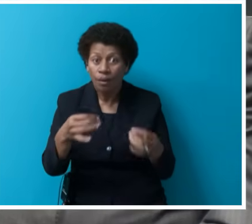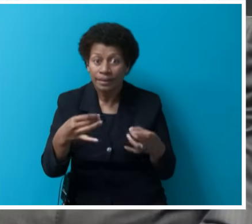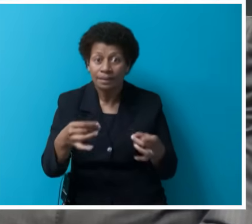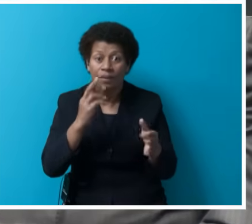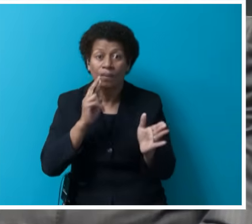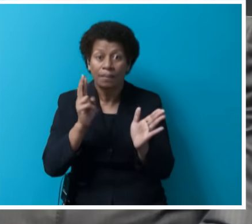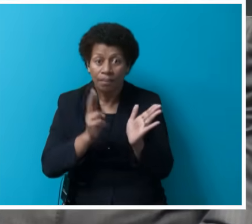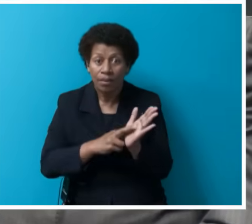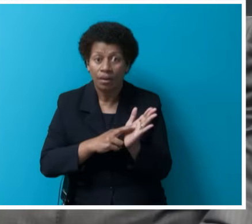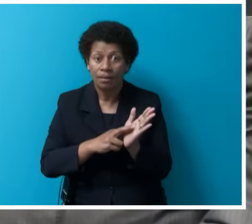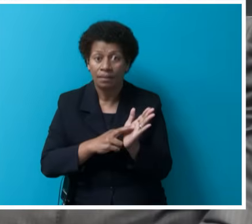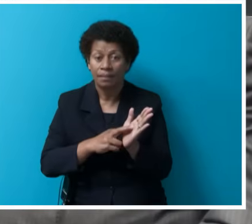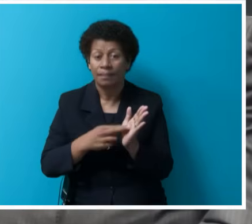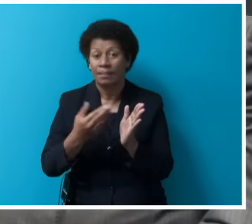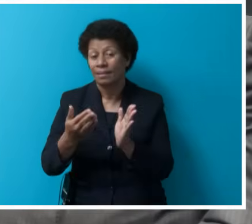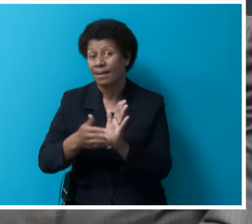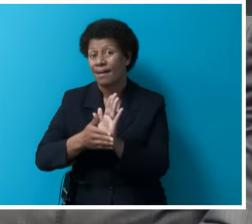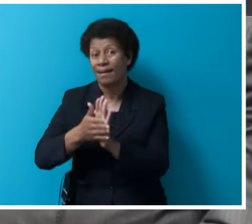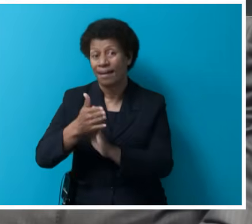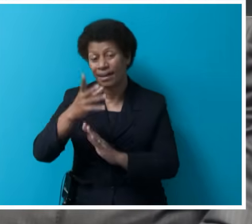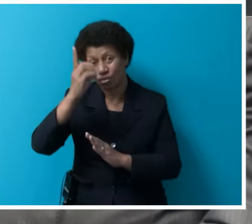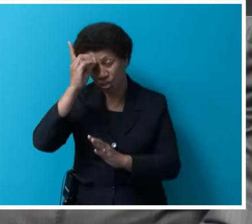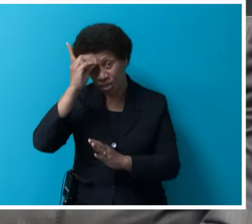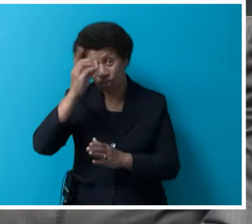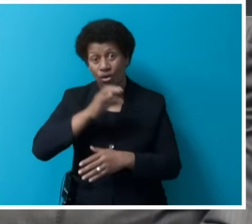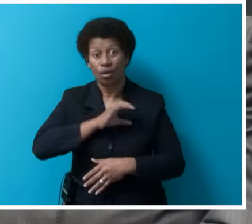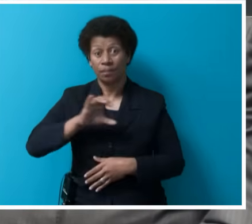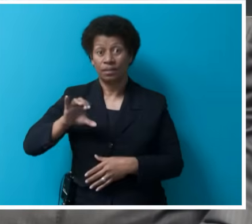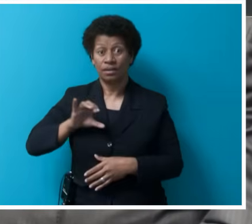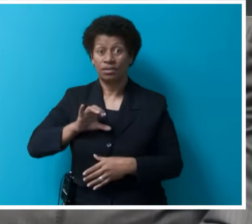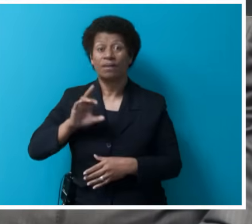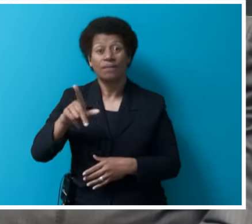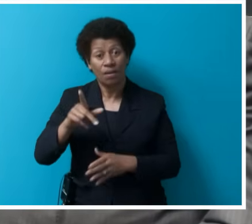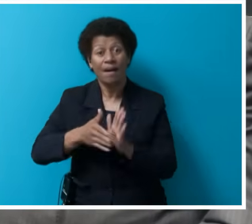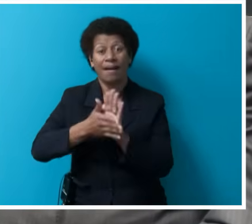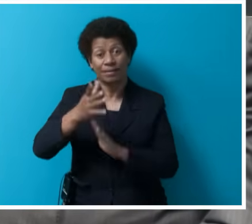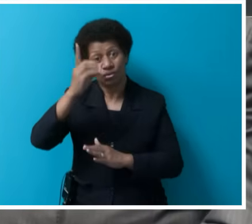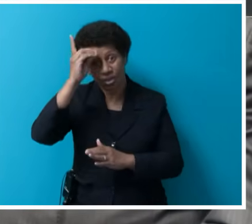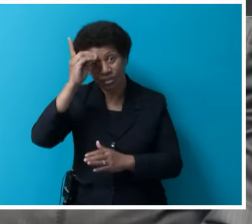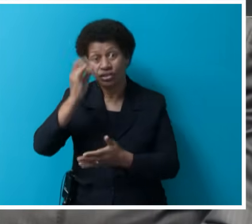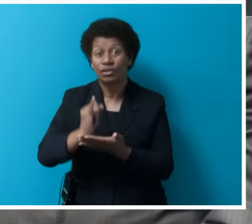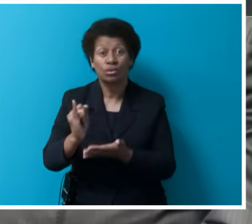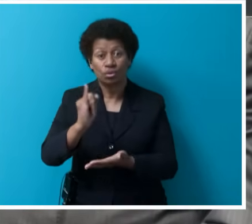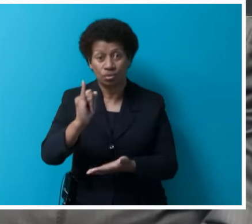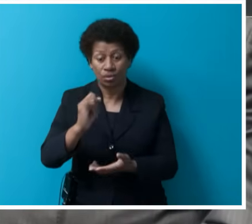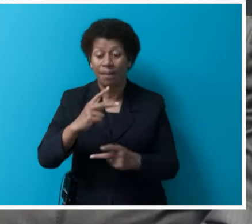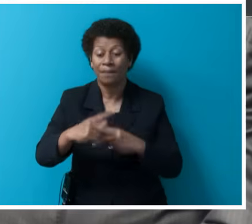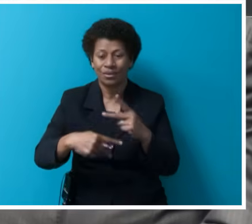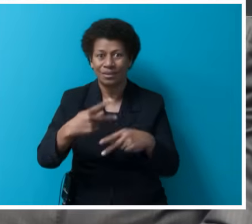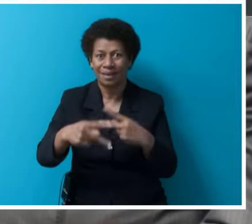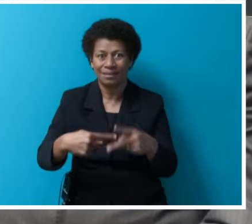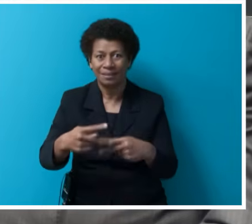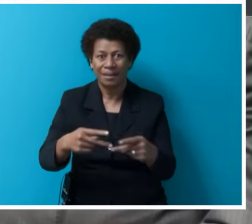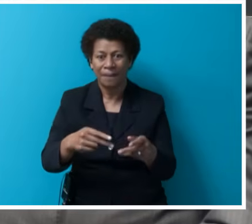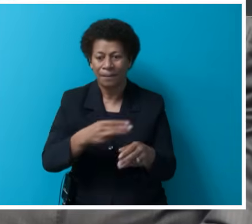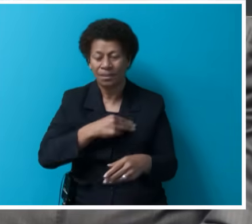These are processes that the Ministry of Education would follow. But what it is going to do, Mr. Speaker, is bring all these